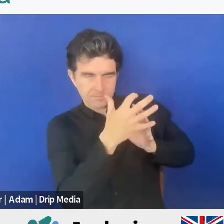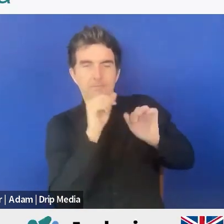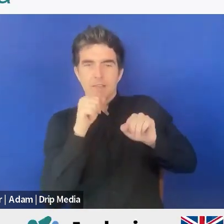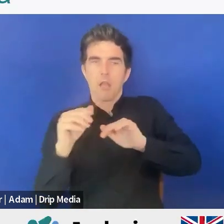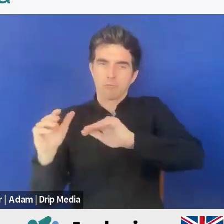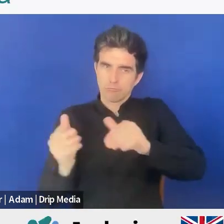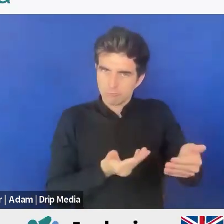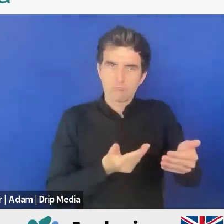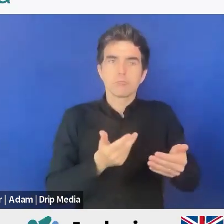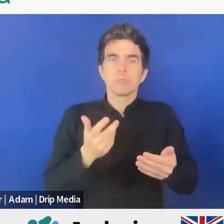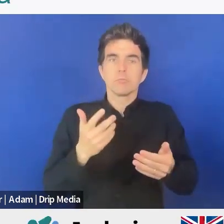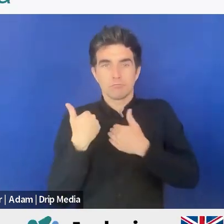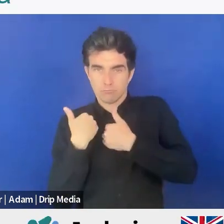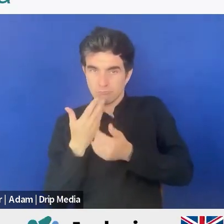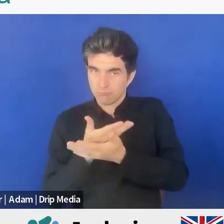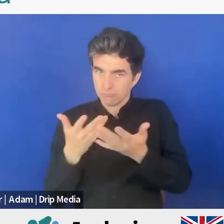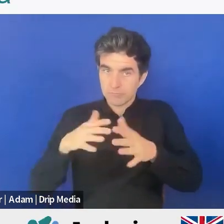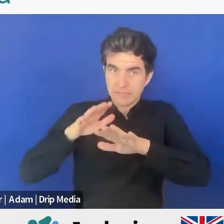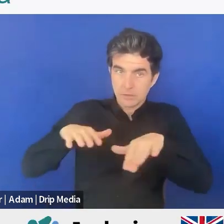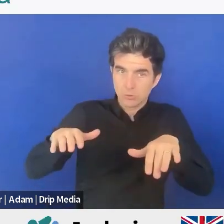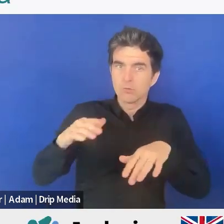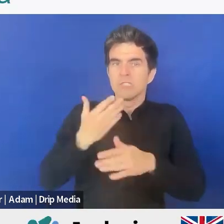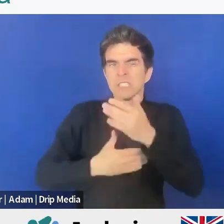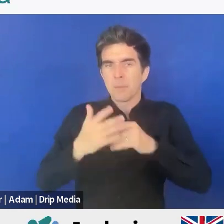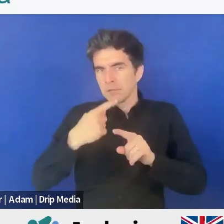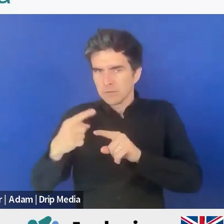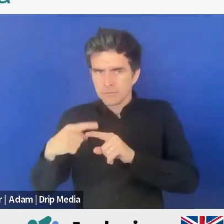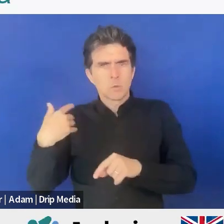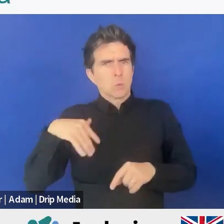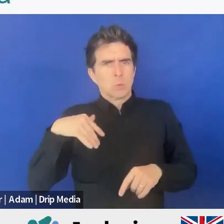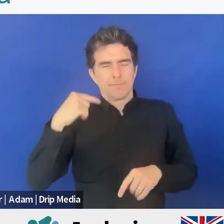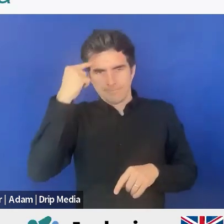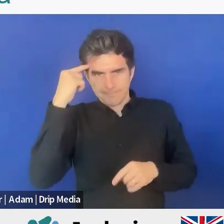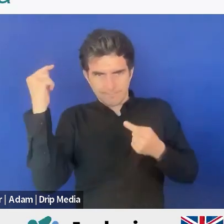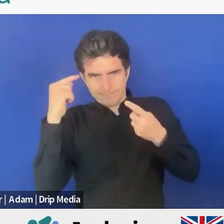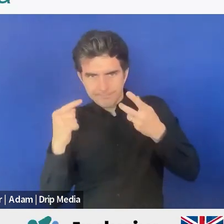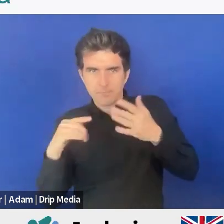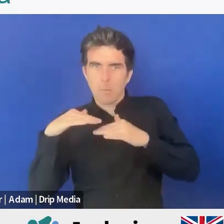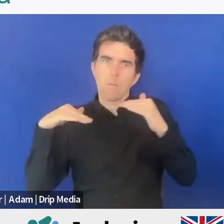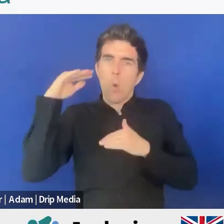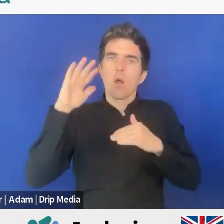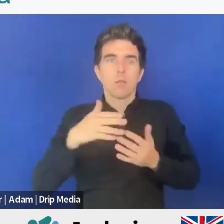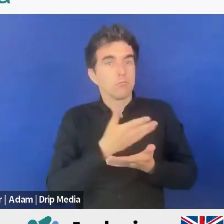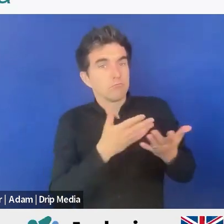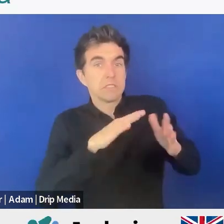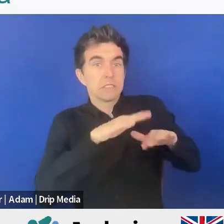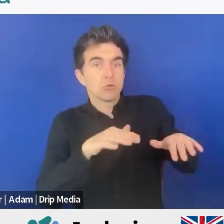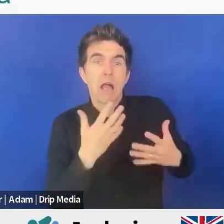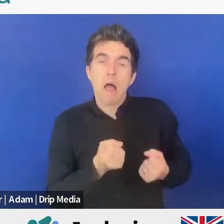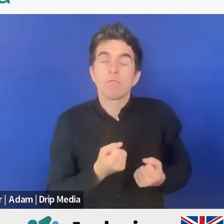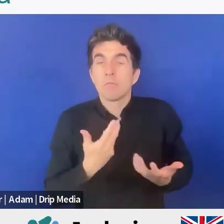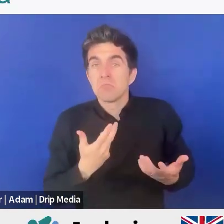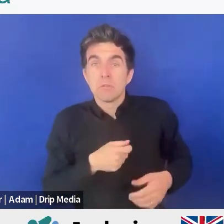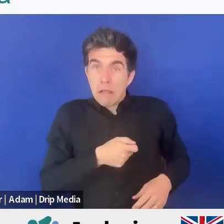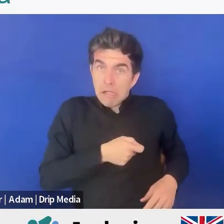higher weight of children who expressed sort of issues of anxiety, depression, and I